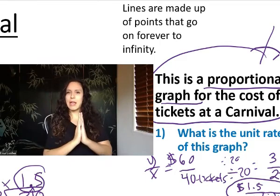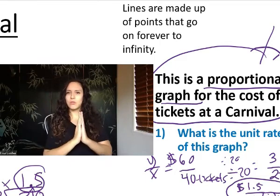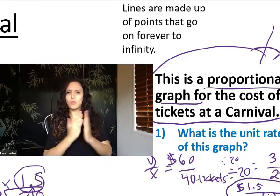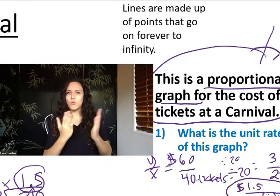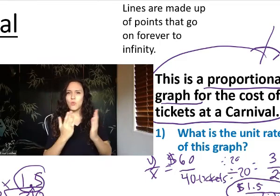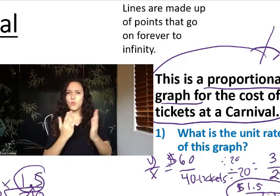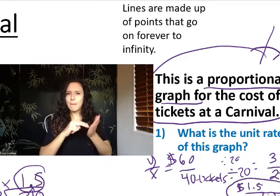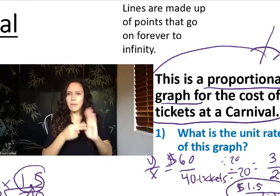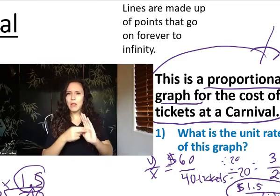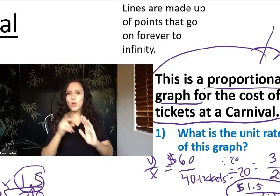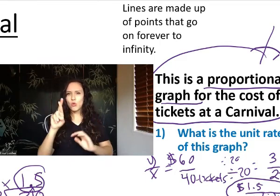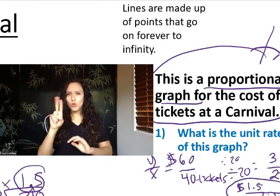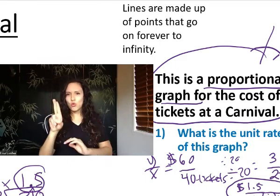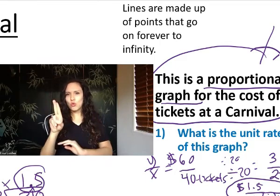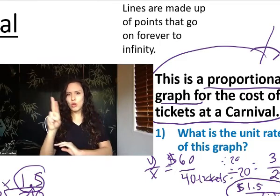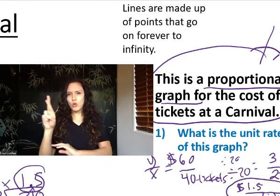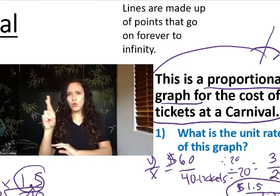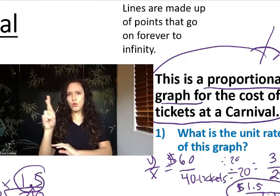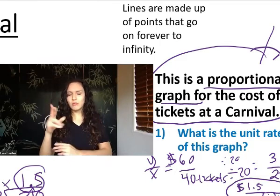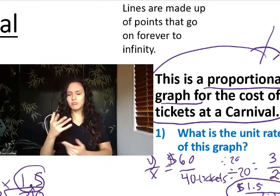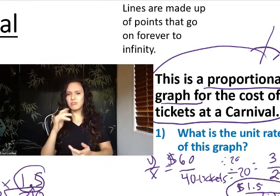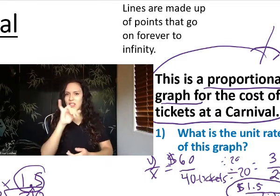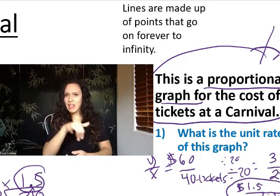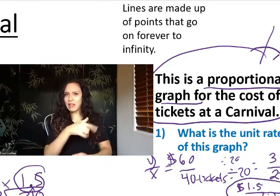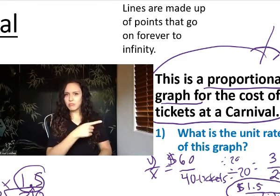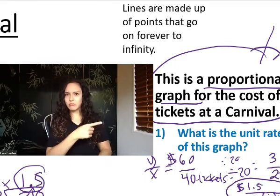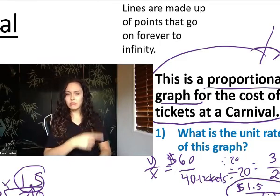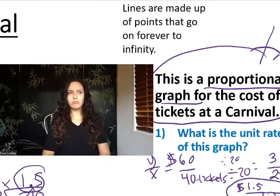That's what it's talking about.